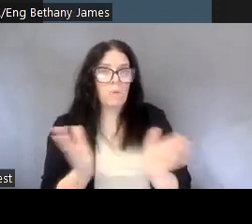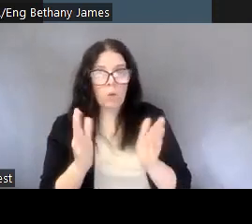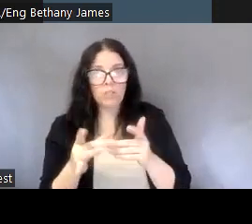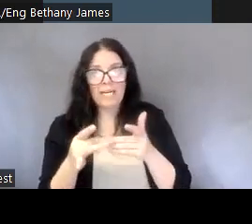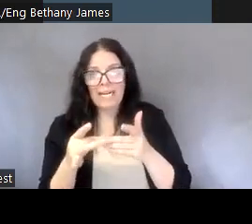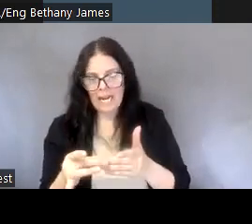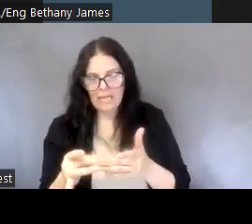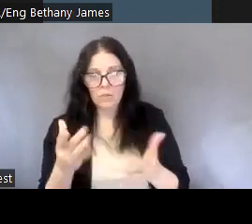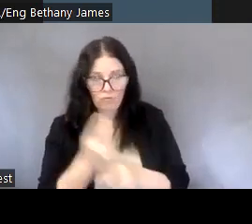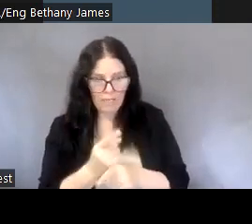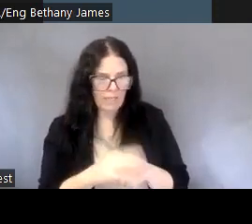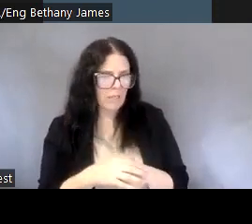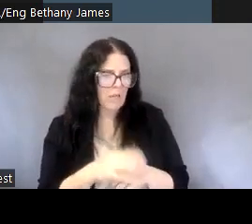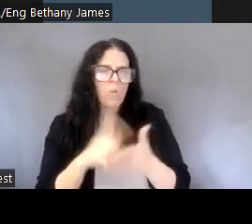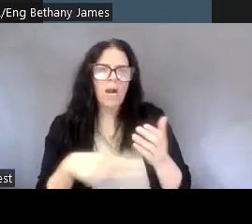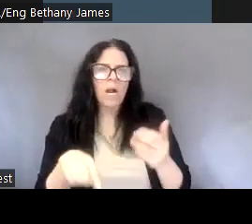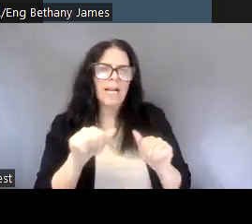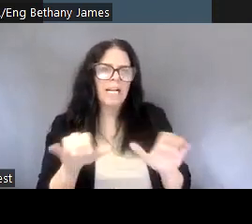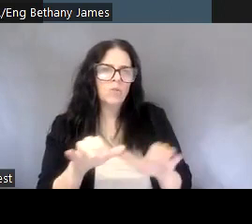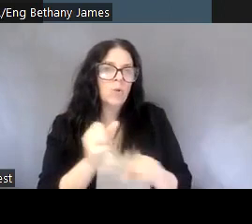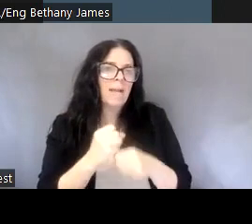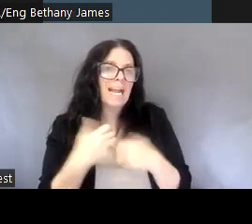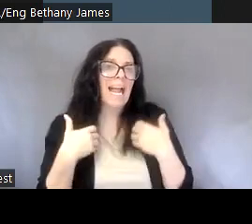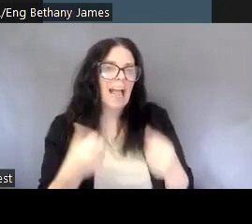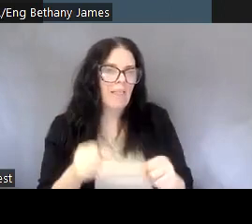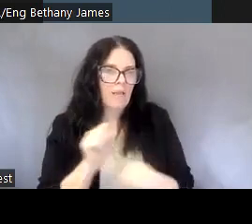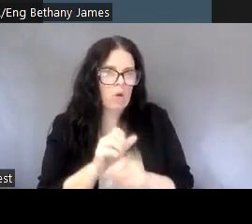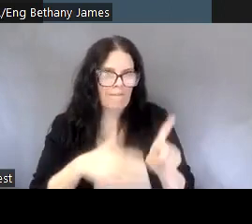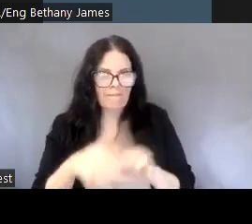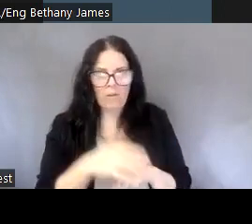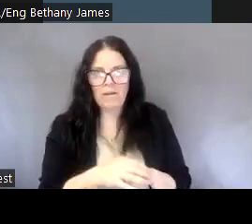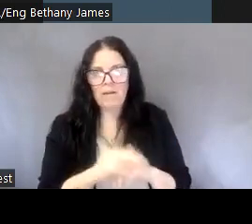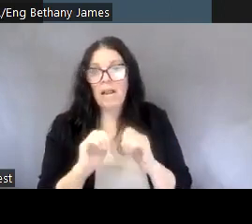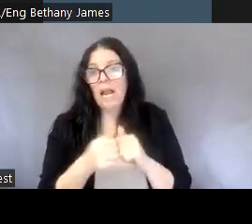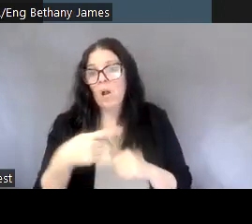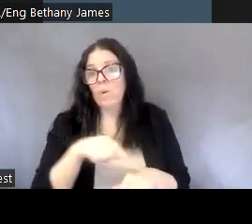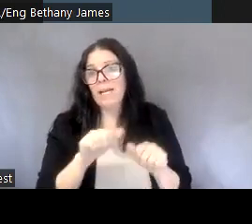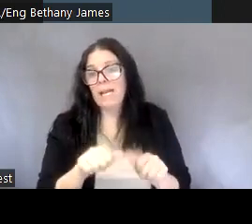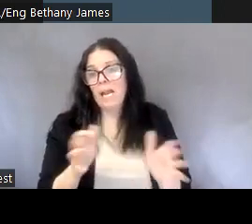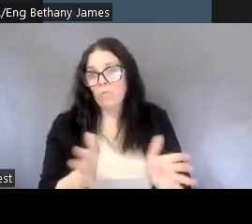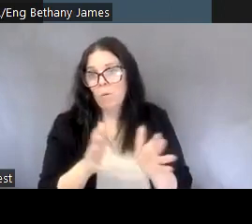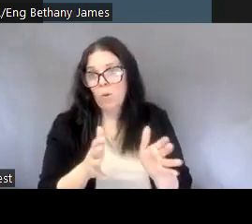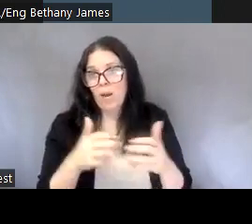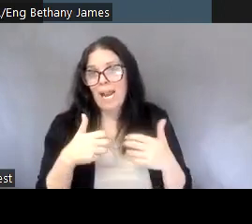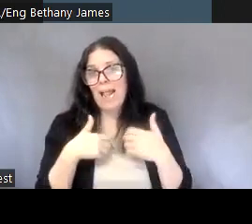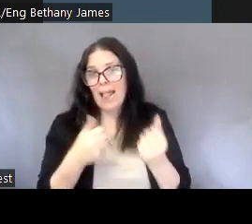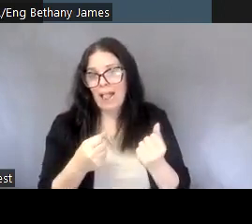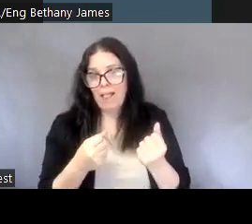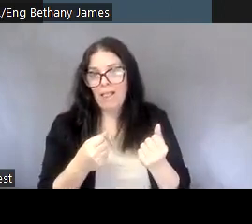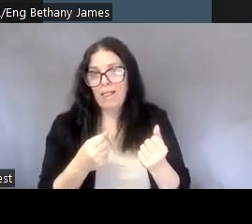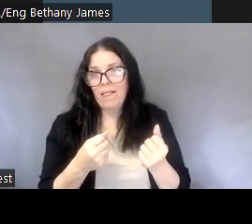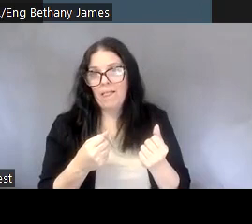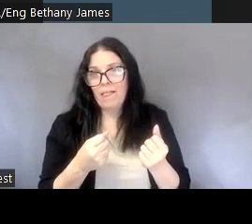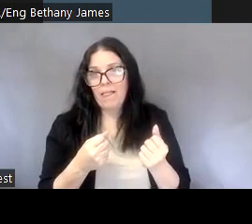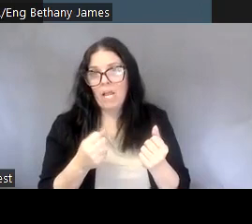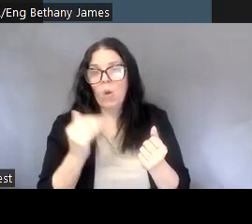can we do to create a healthy work environment? How can we promote health and wellness